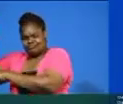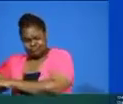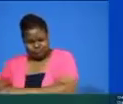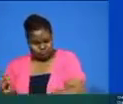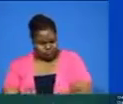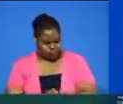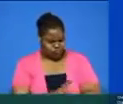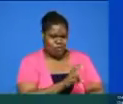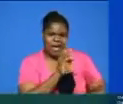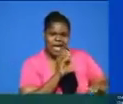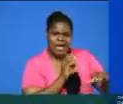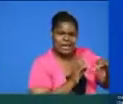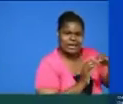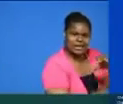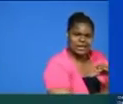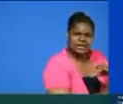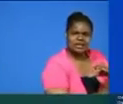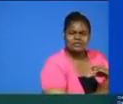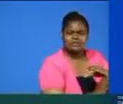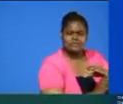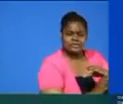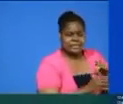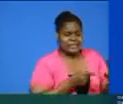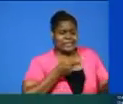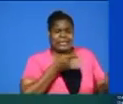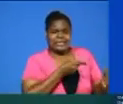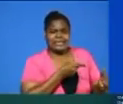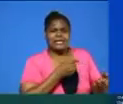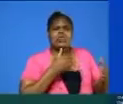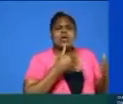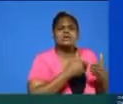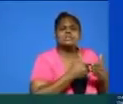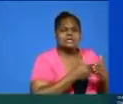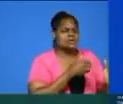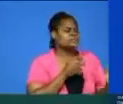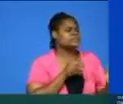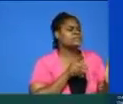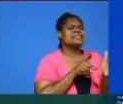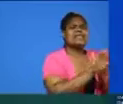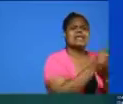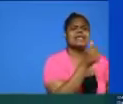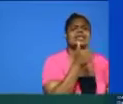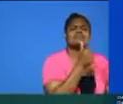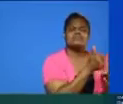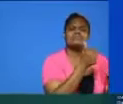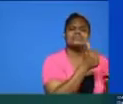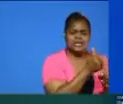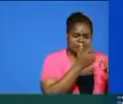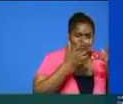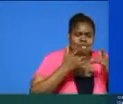Elijah was borderline suicidal, so depressed.